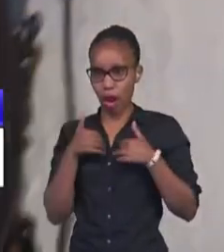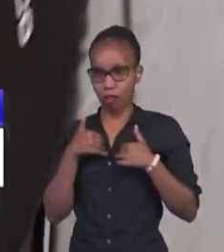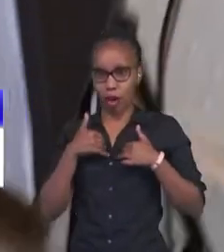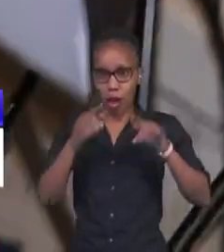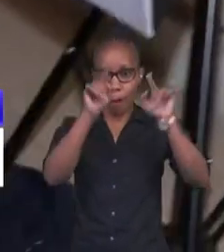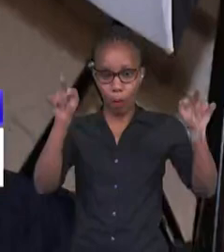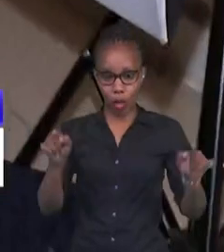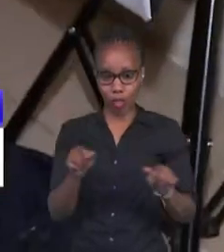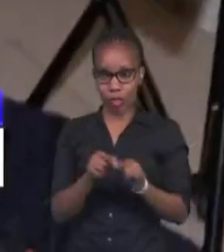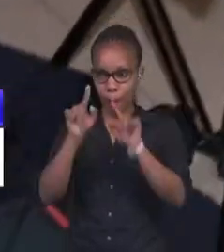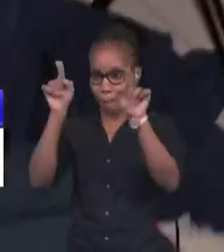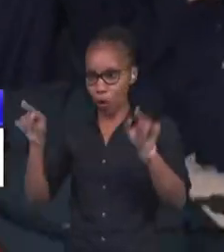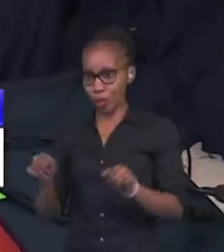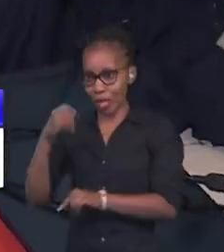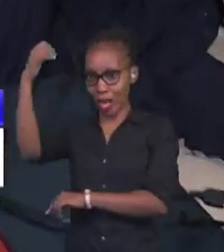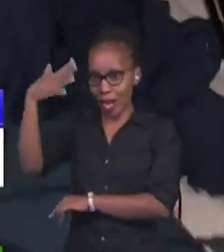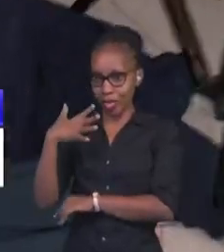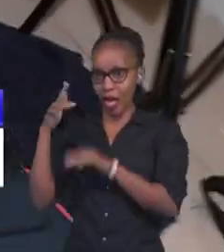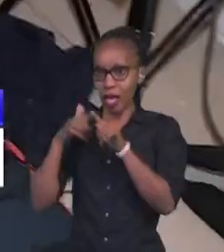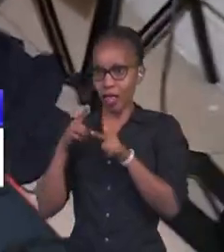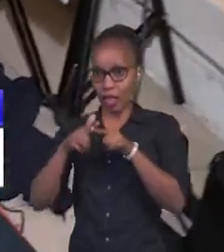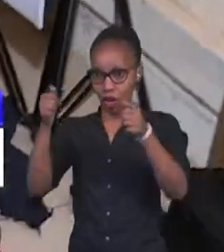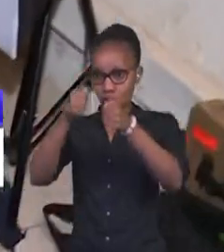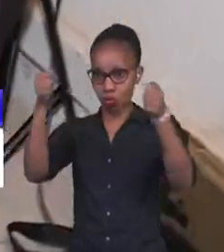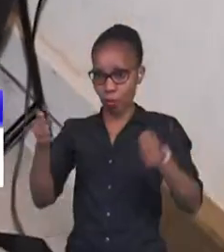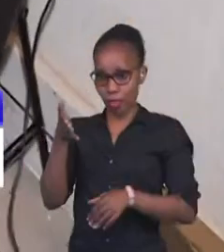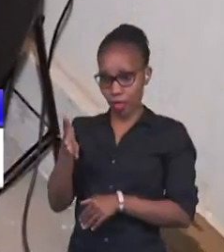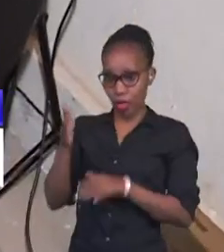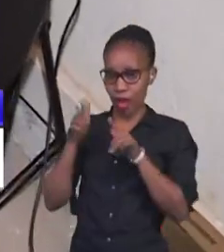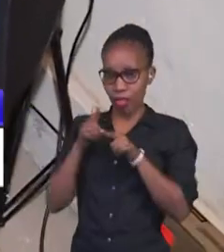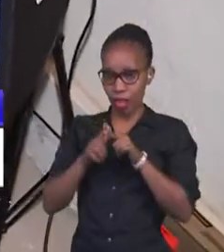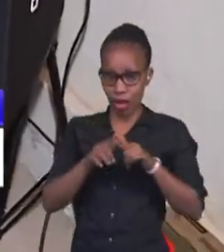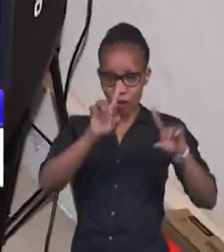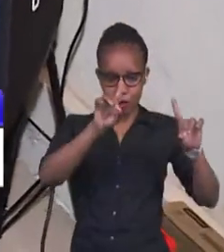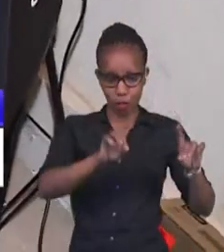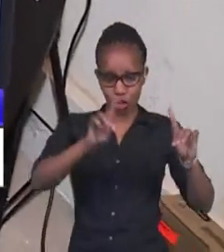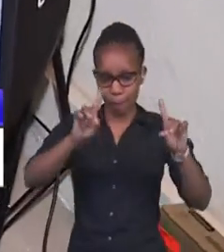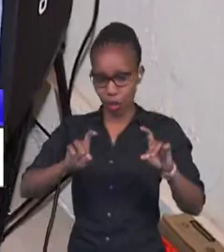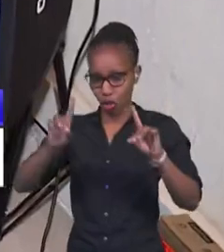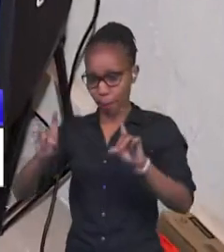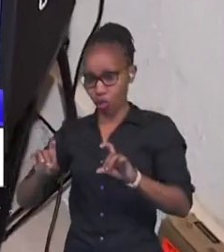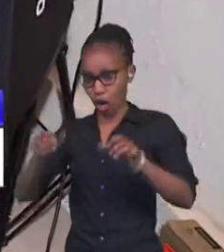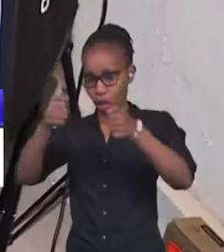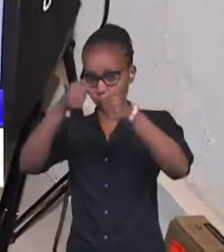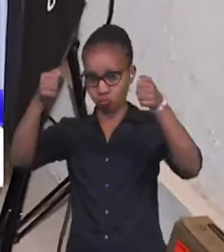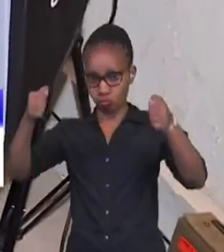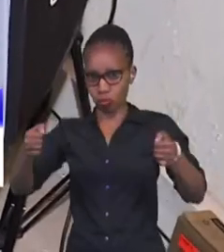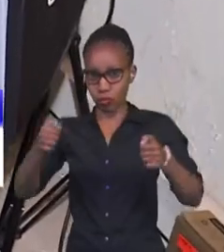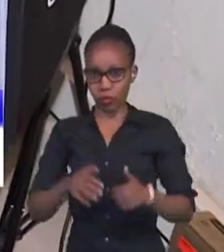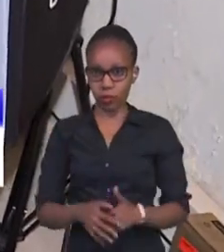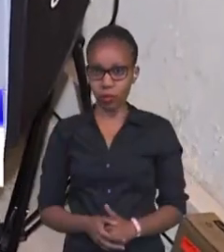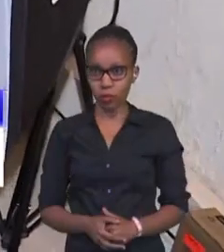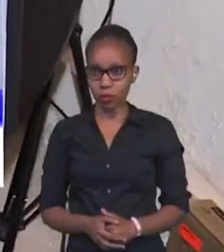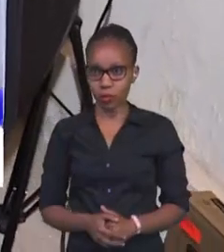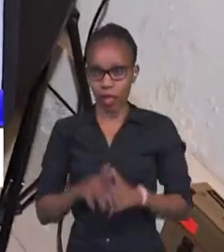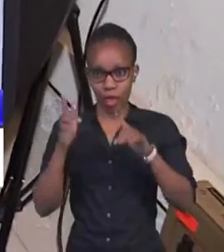place the gazette or the newspaper right there and then take individual images of the entire volume.